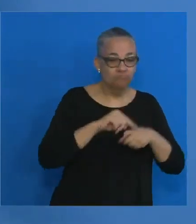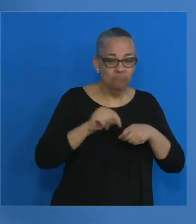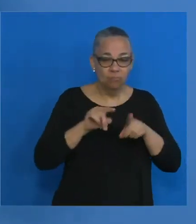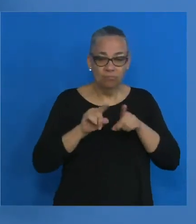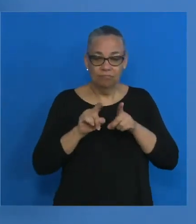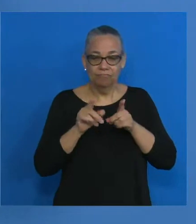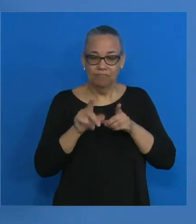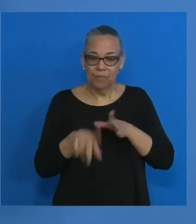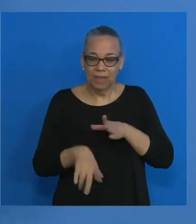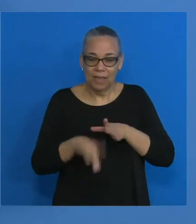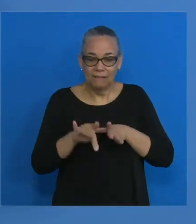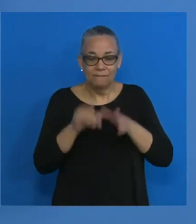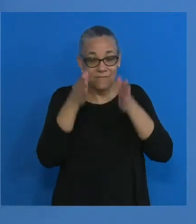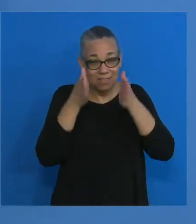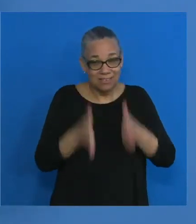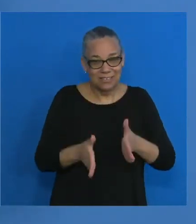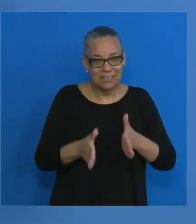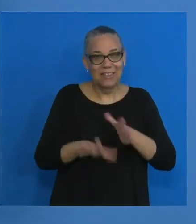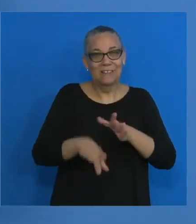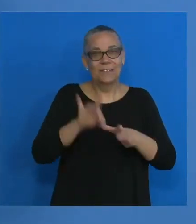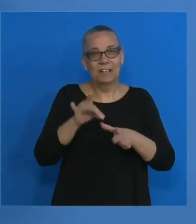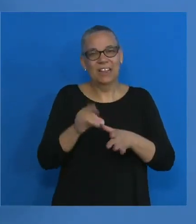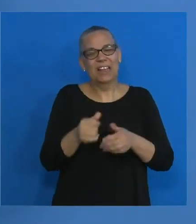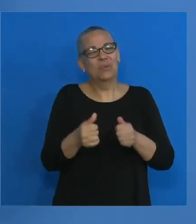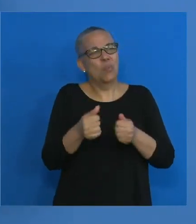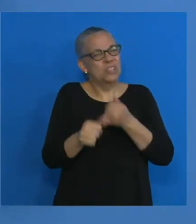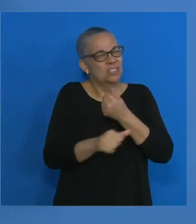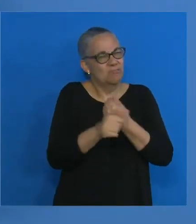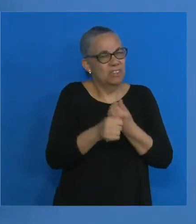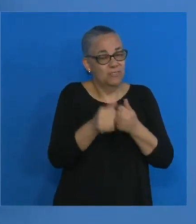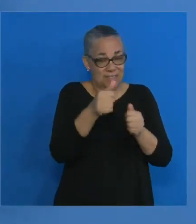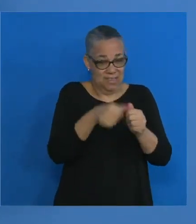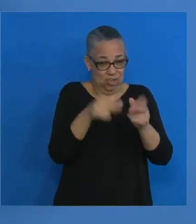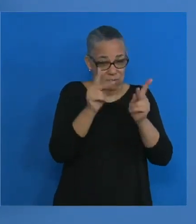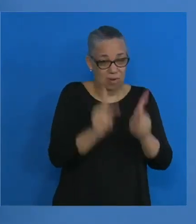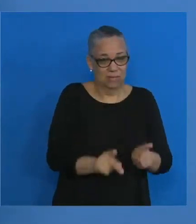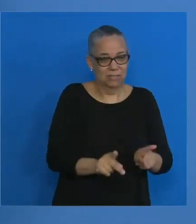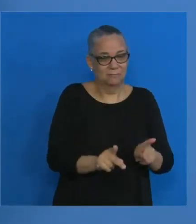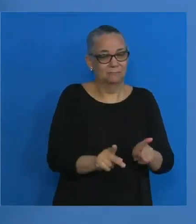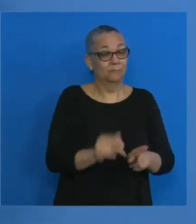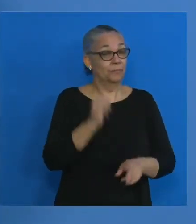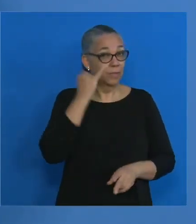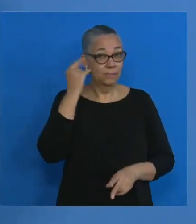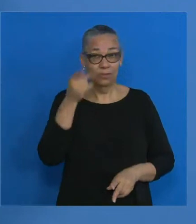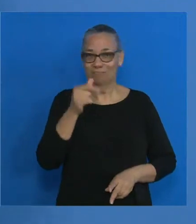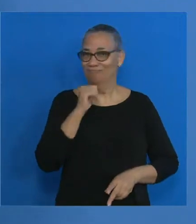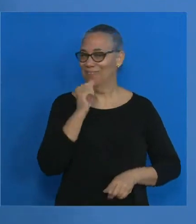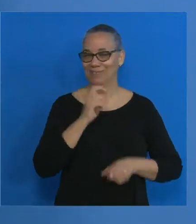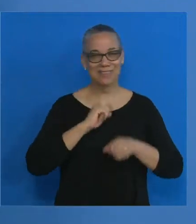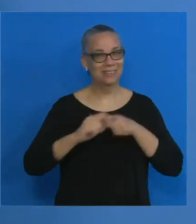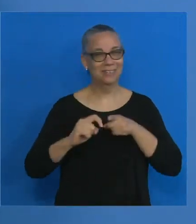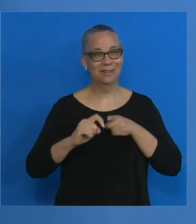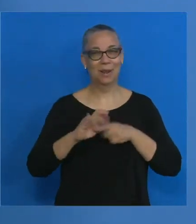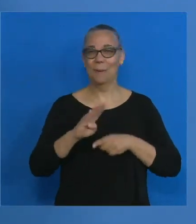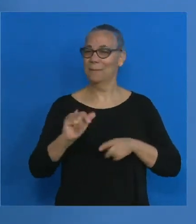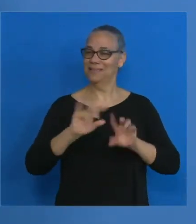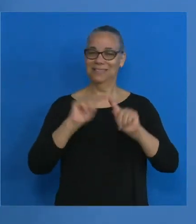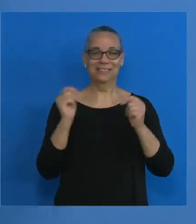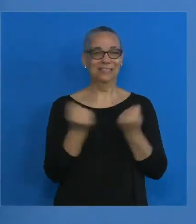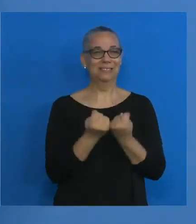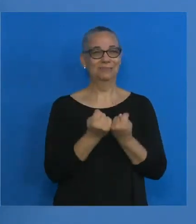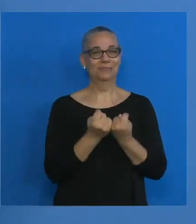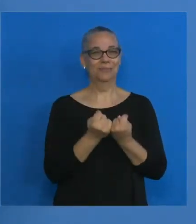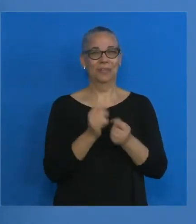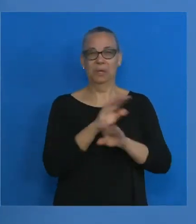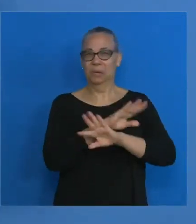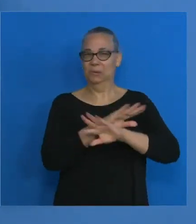perceived level of risk is for each individual person. If you have not been contacted by the team, please do not rely